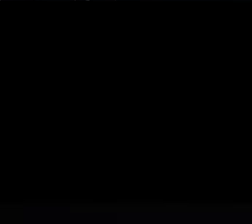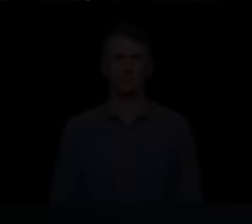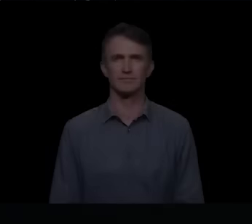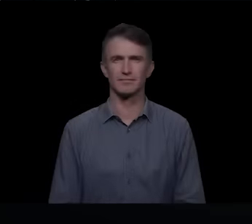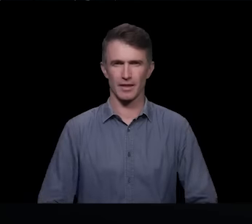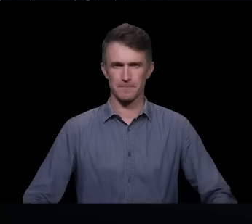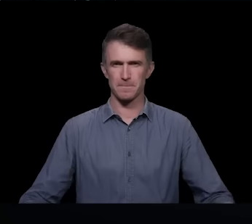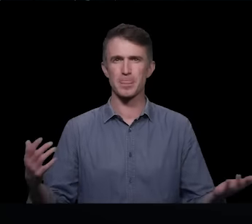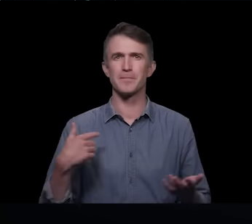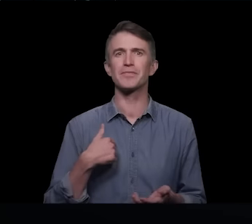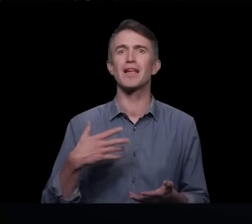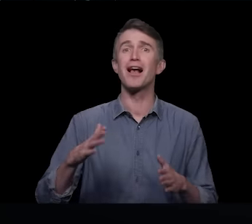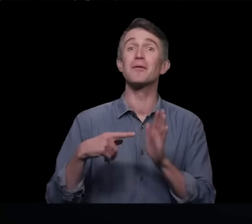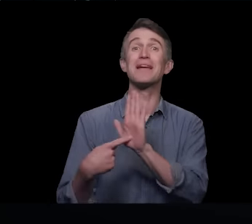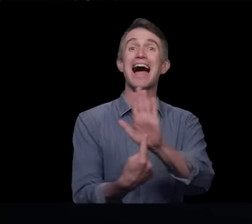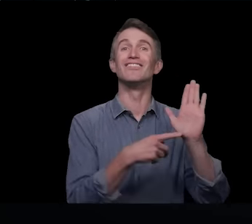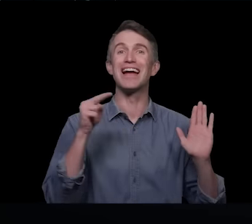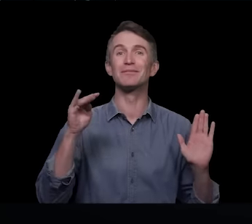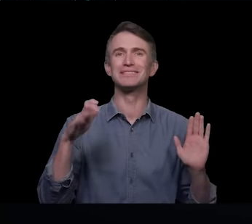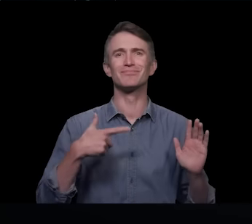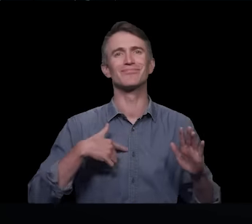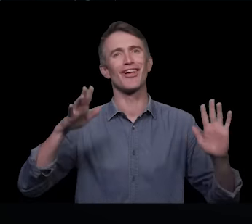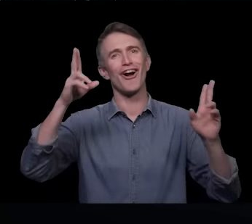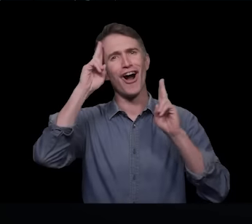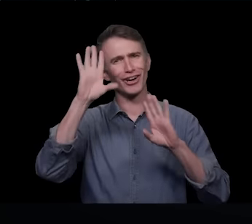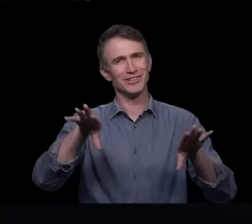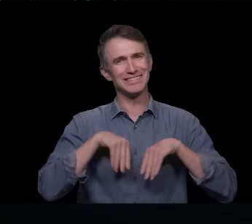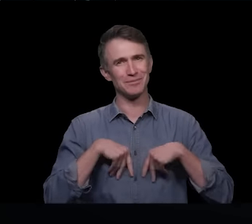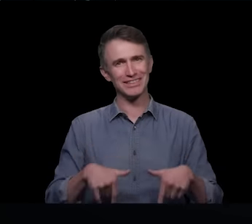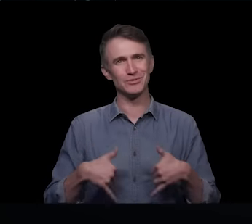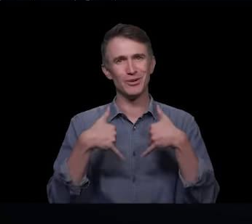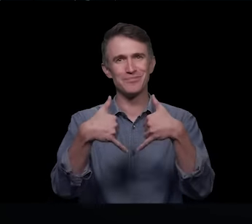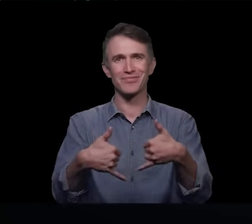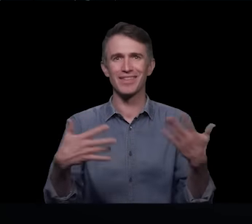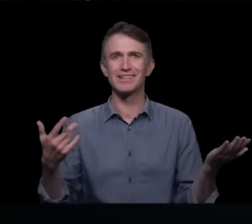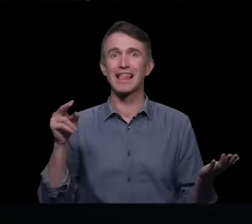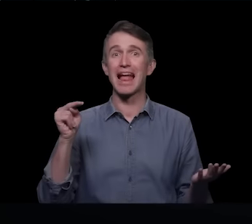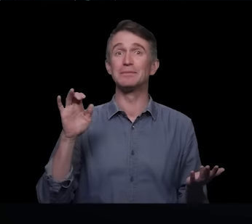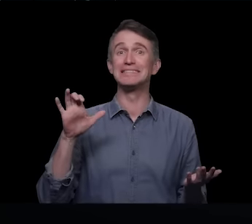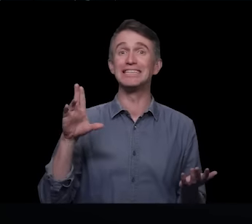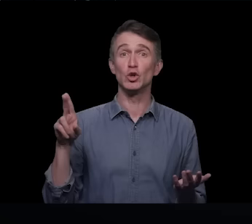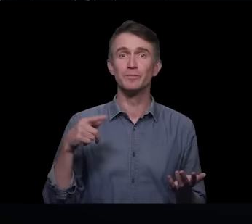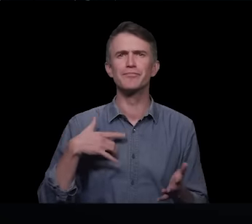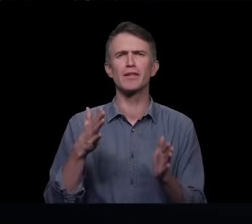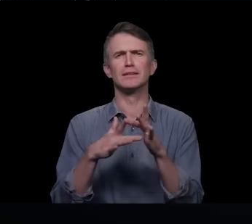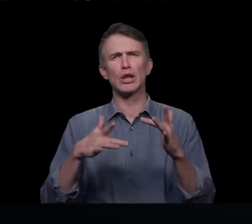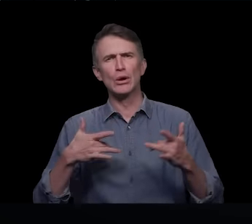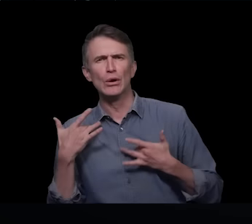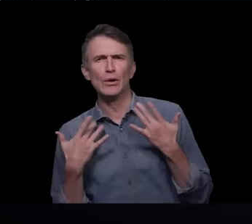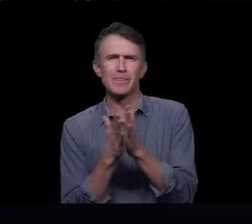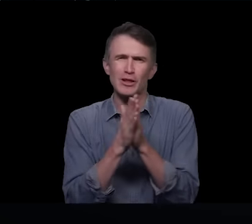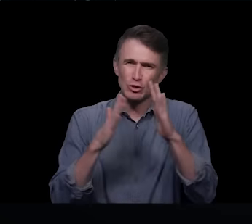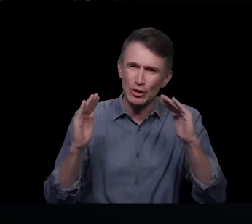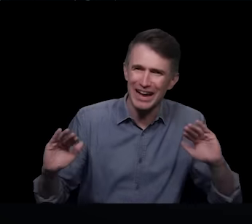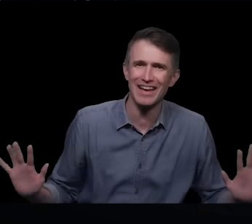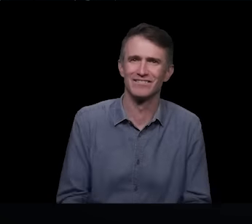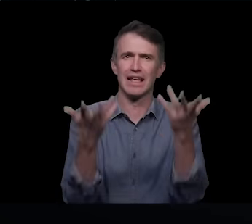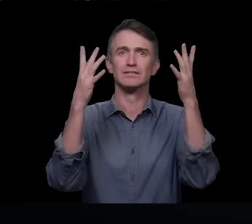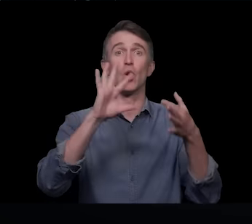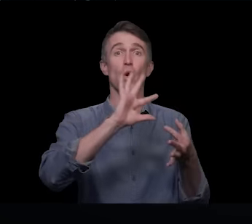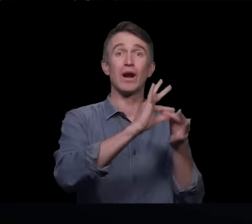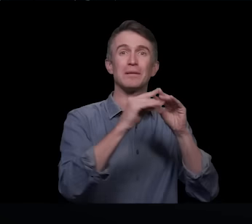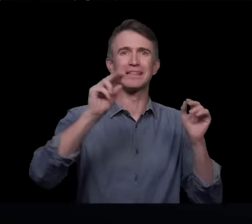production. On behalf of NBC Universal, I'm honored to accept this award. At NBCU, we continually strive to